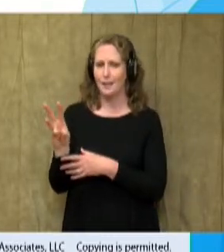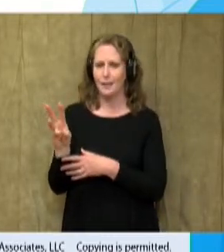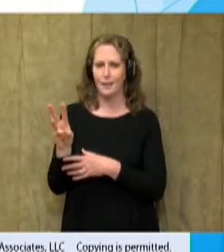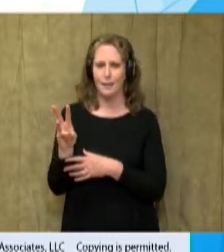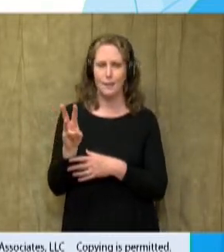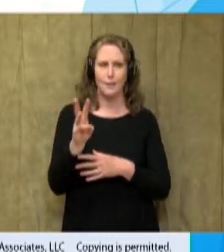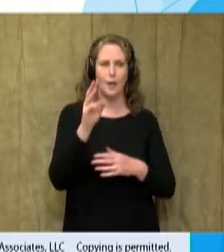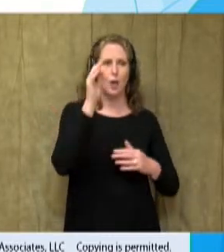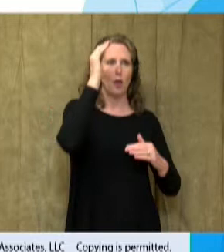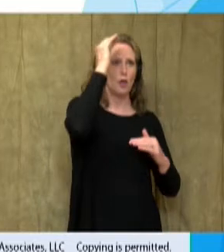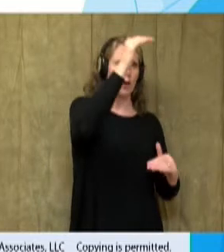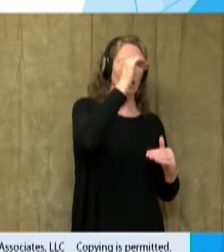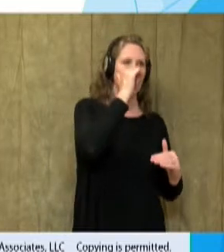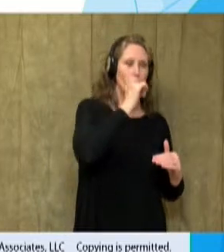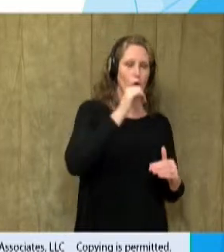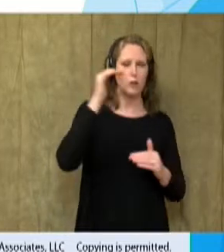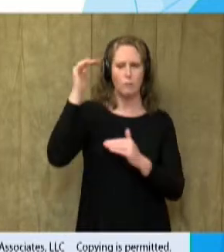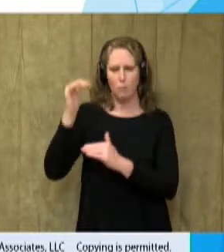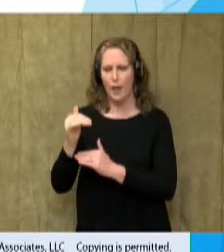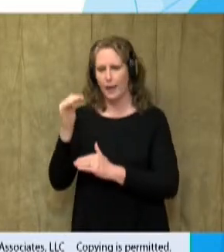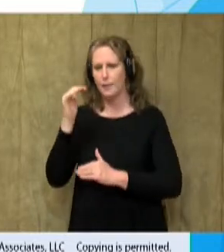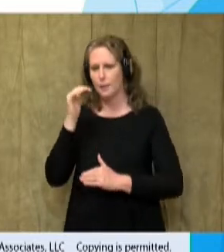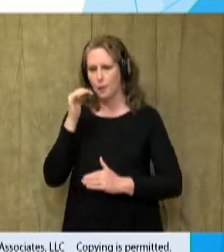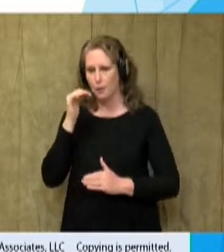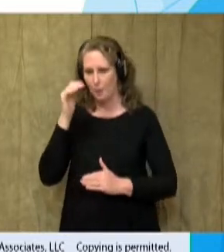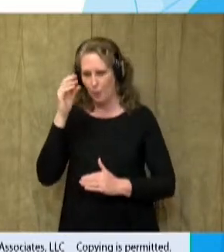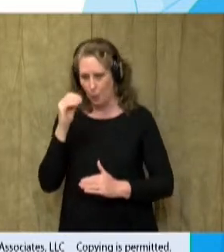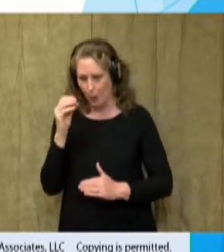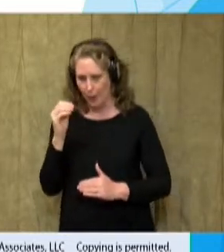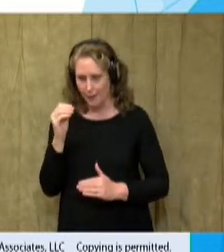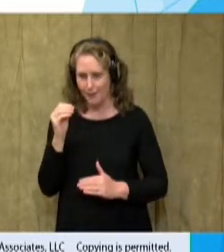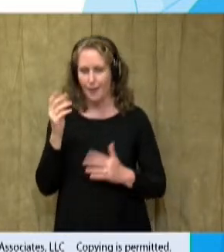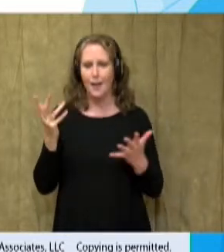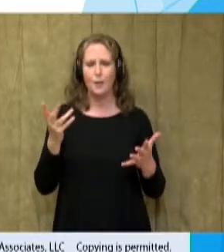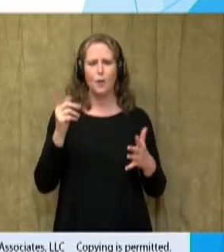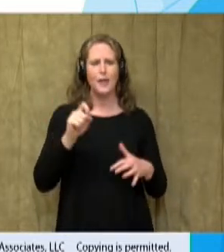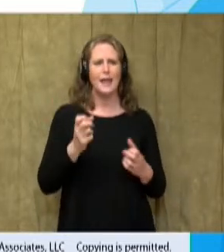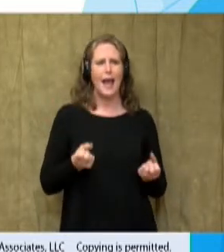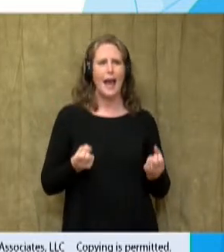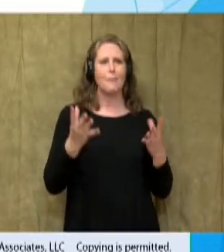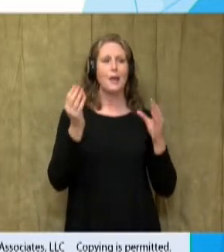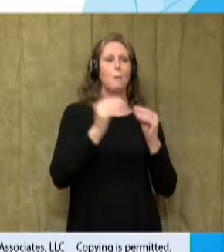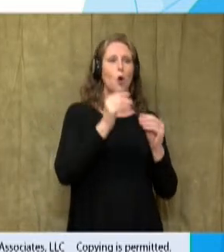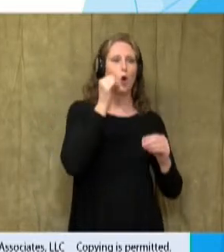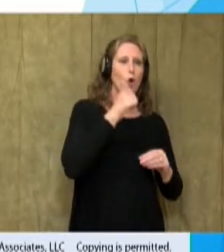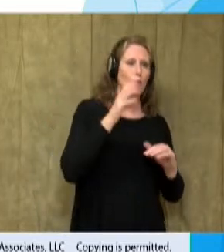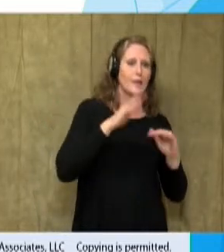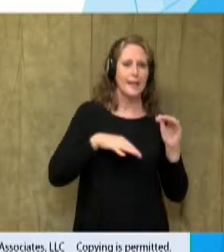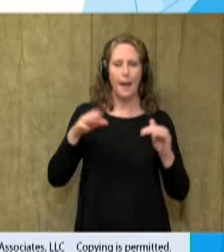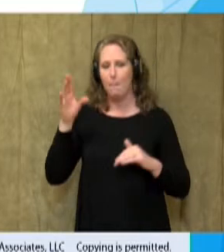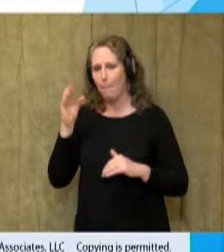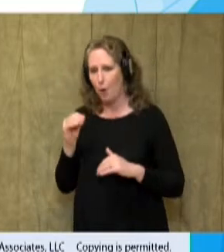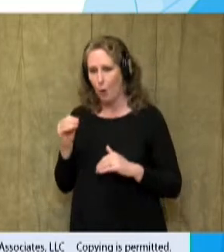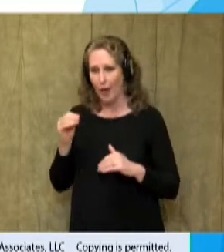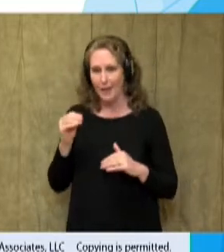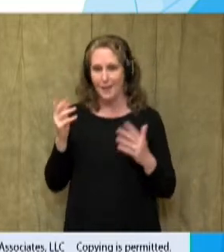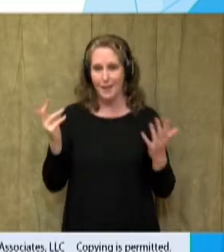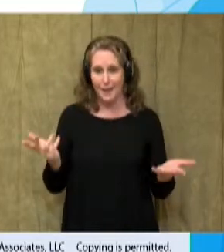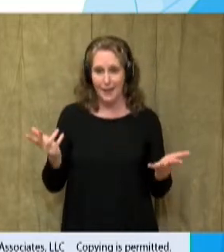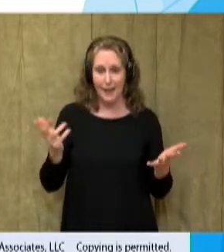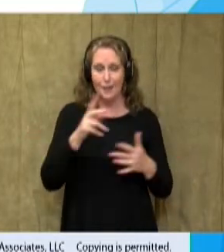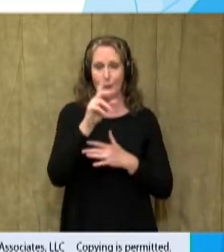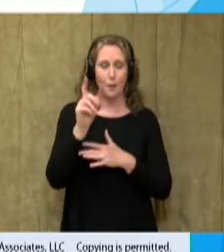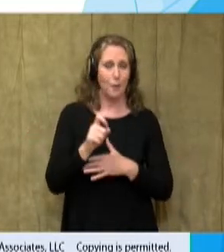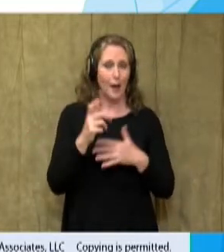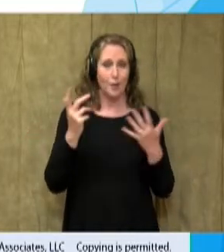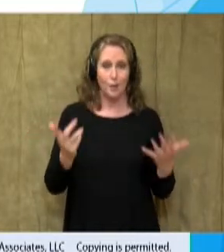than girls, but we don't know how many. And that is what they need to know. So our problem would be